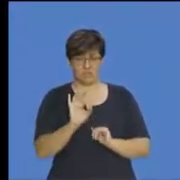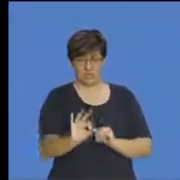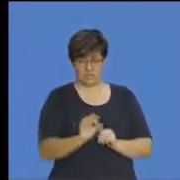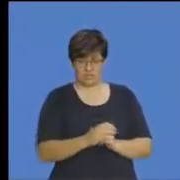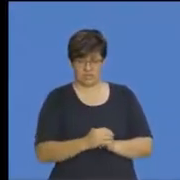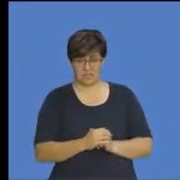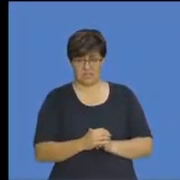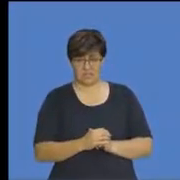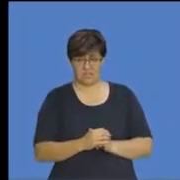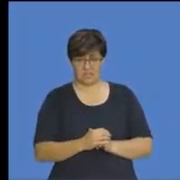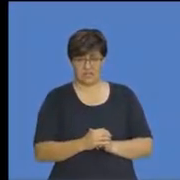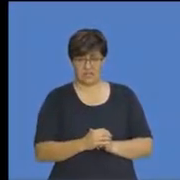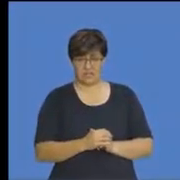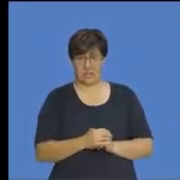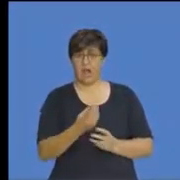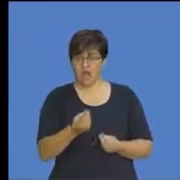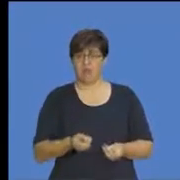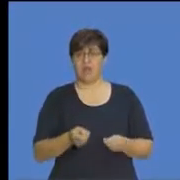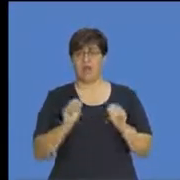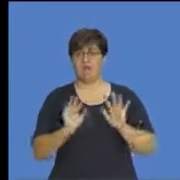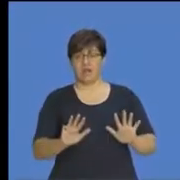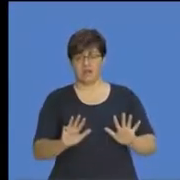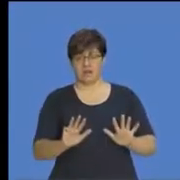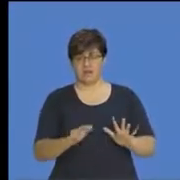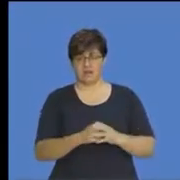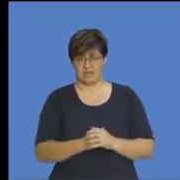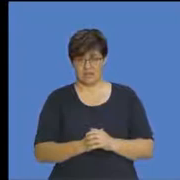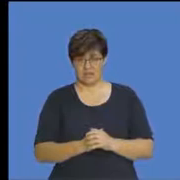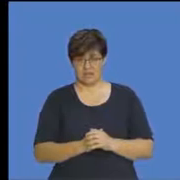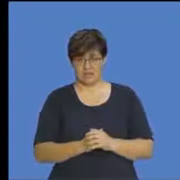So 12 minus 3, which gives us 9.